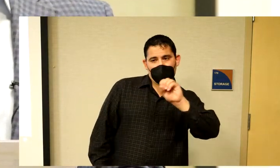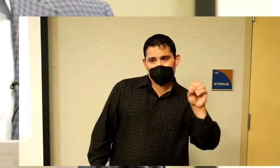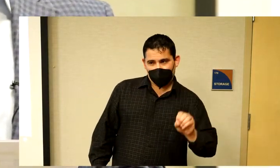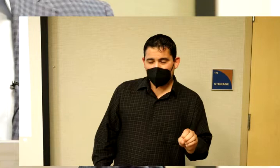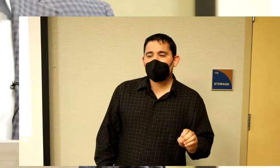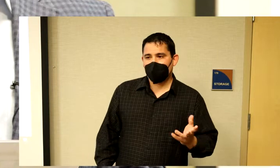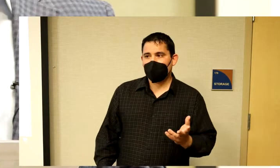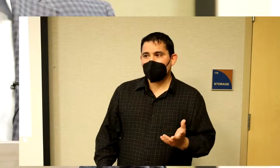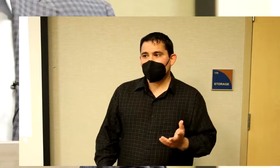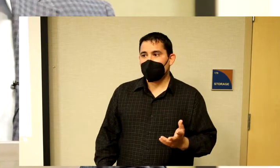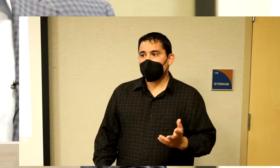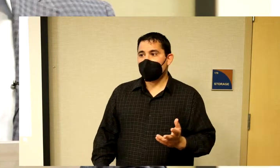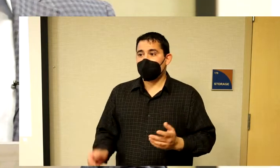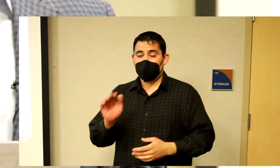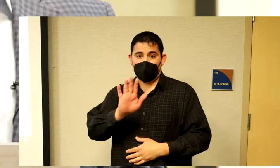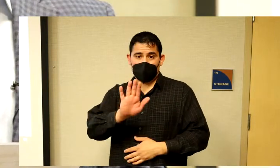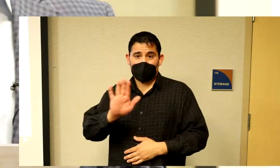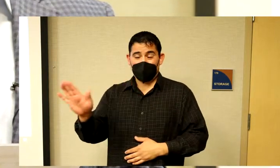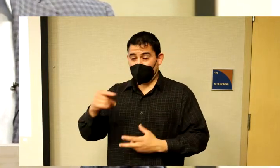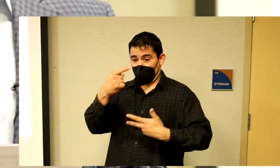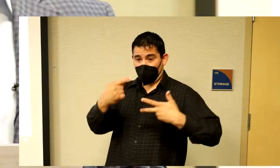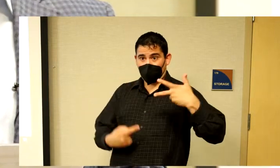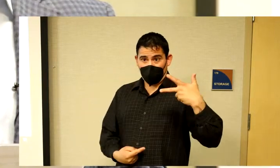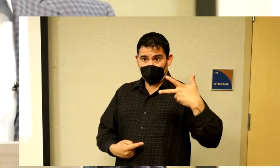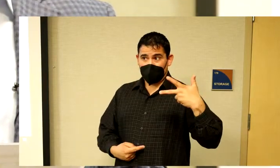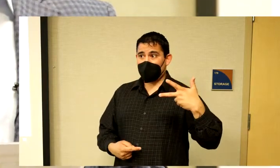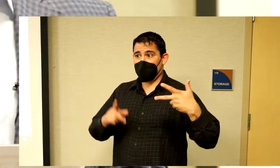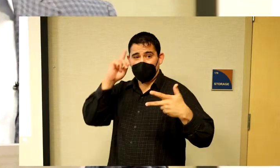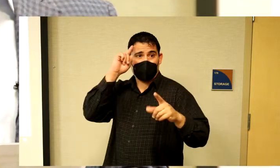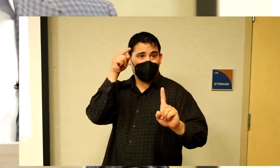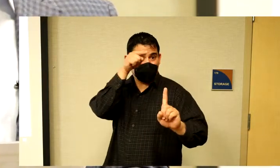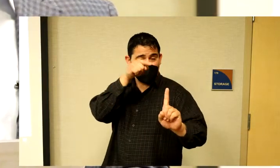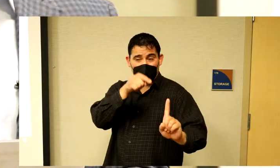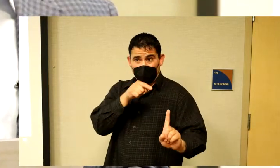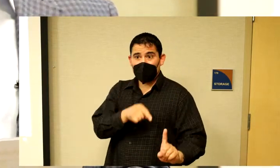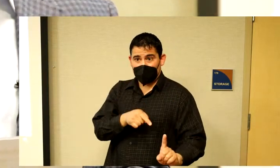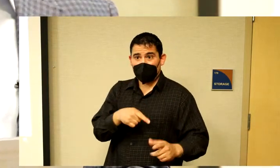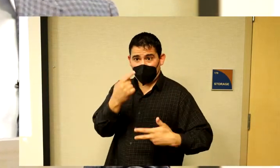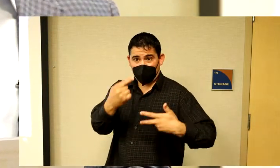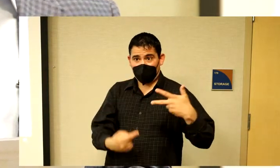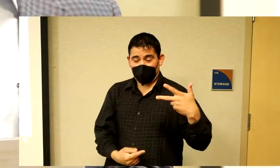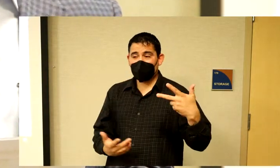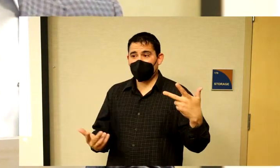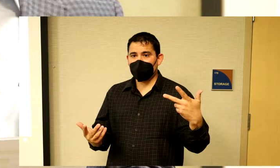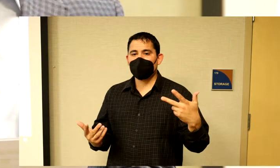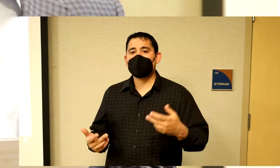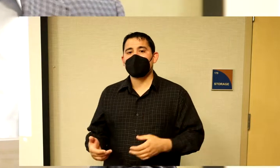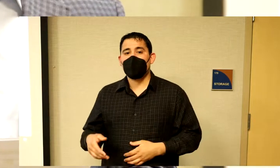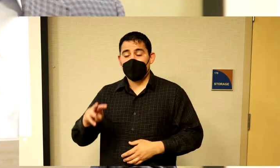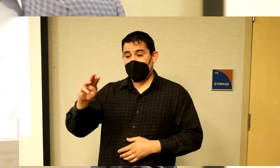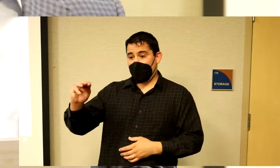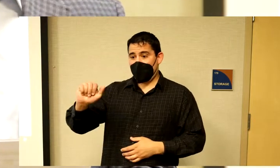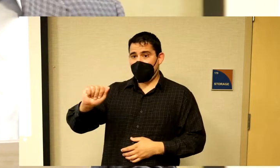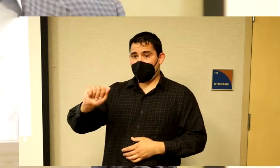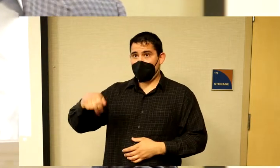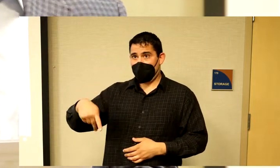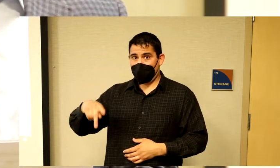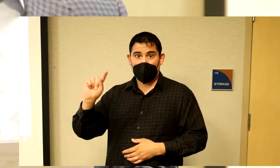So if those are your 3 primary objectives, I think you would throw out map 1 and map 4.